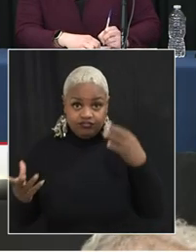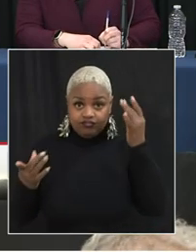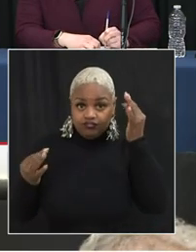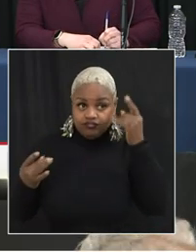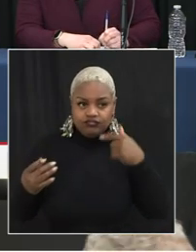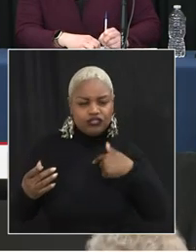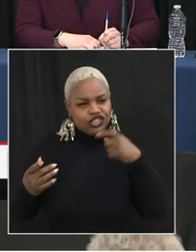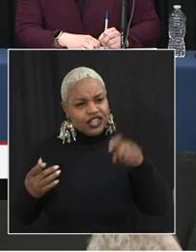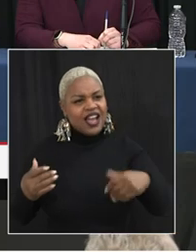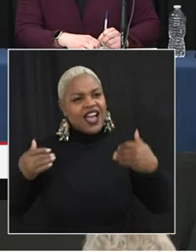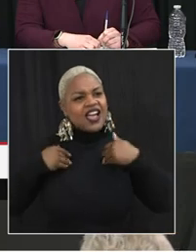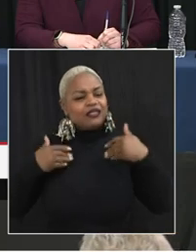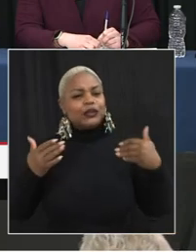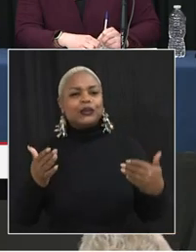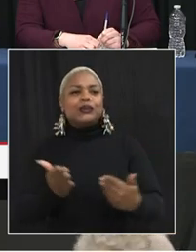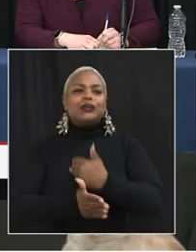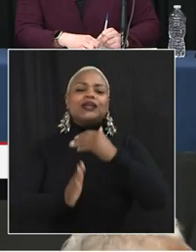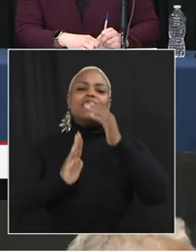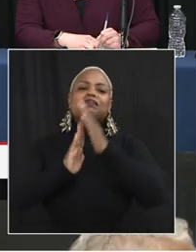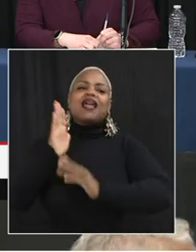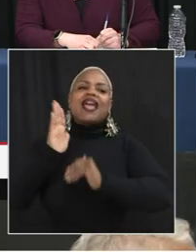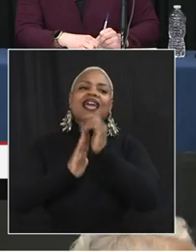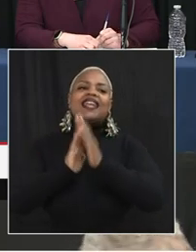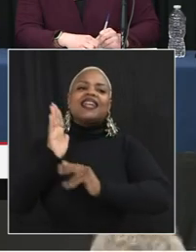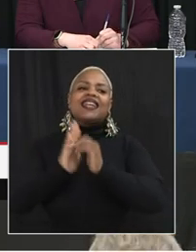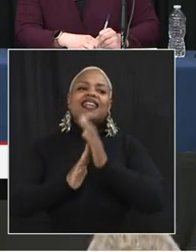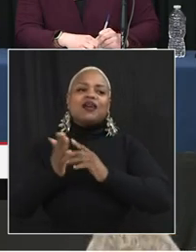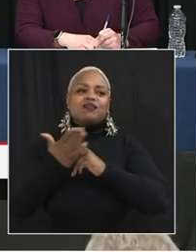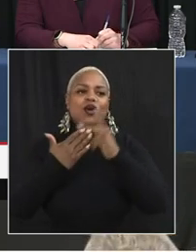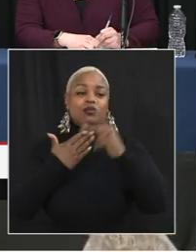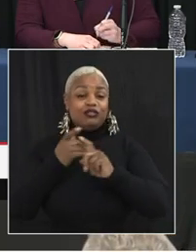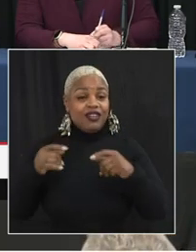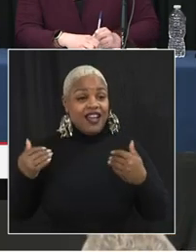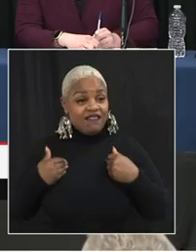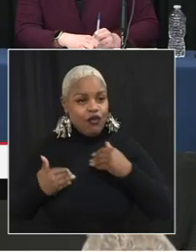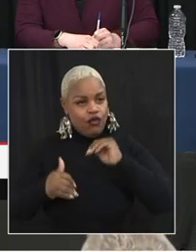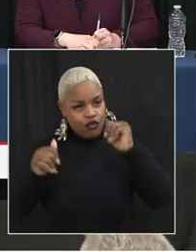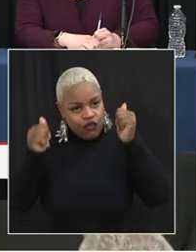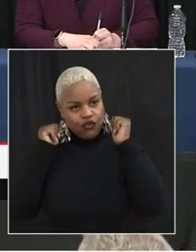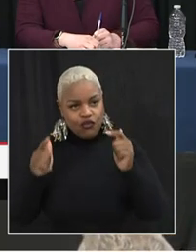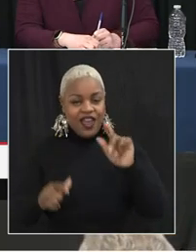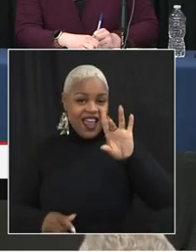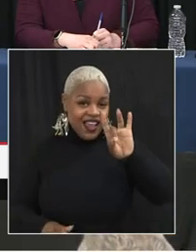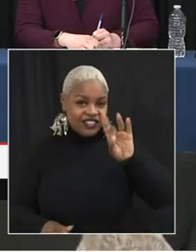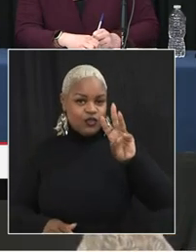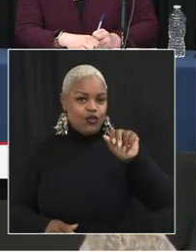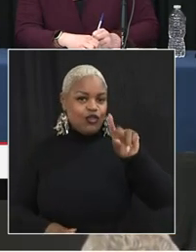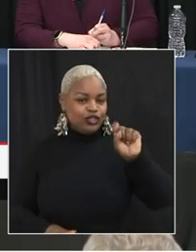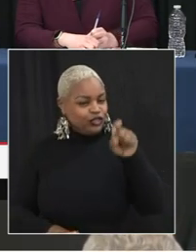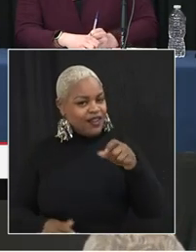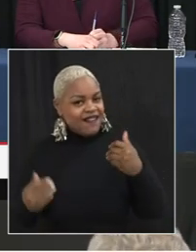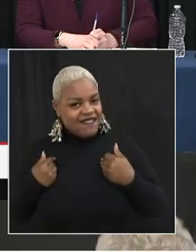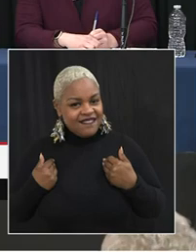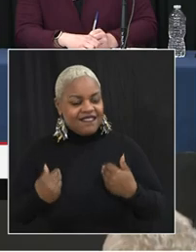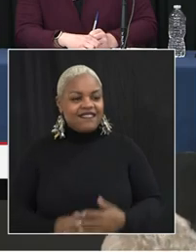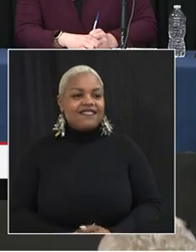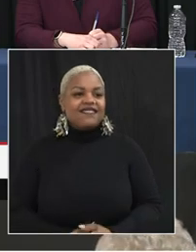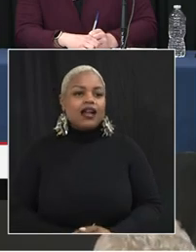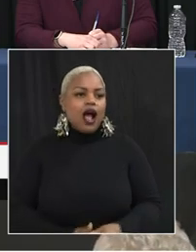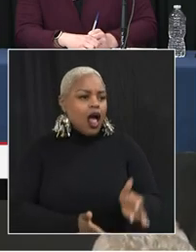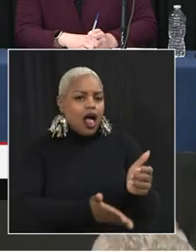murals program for all 8 wards. And so that will allow us to, evolve some of